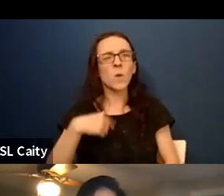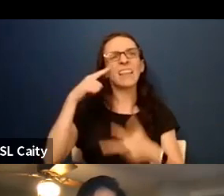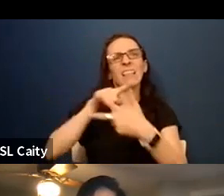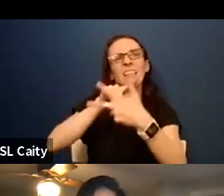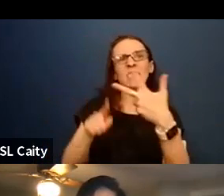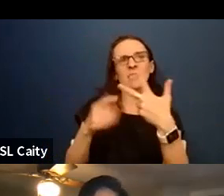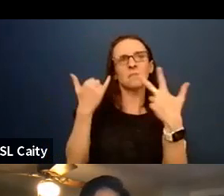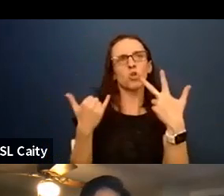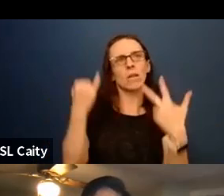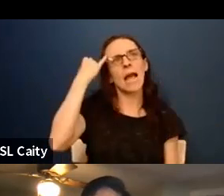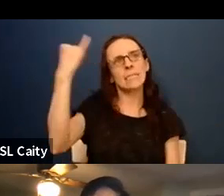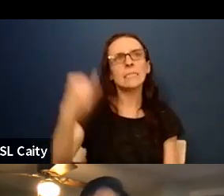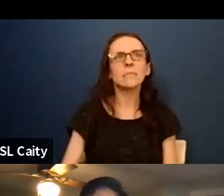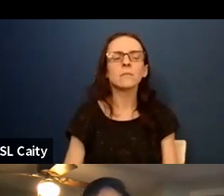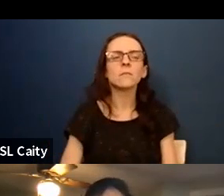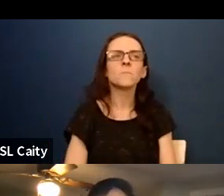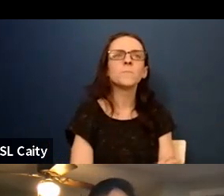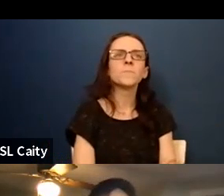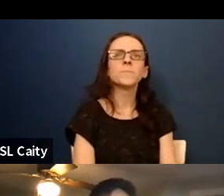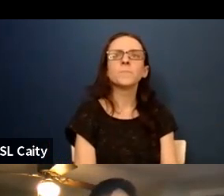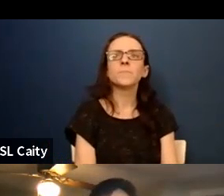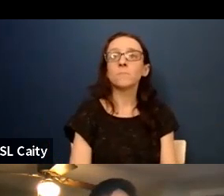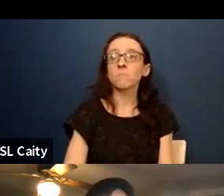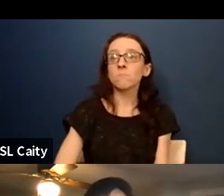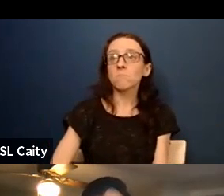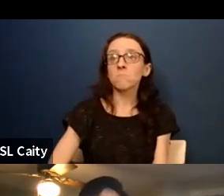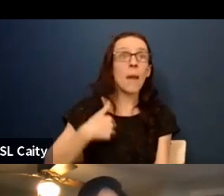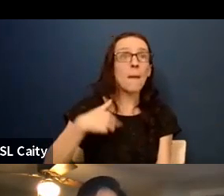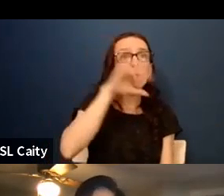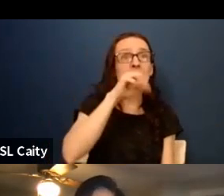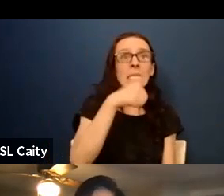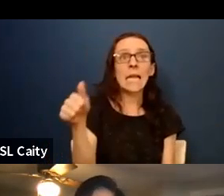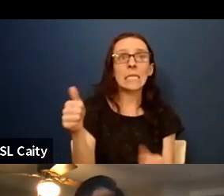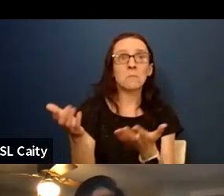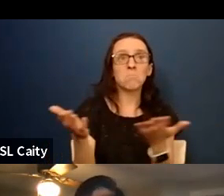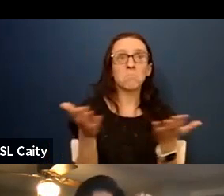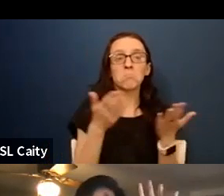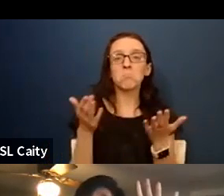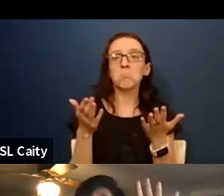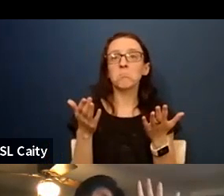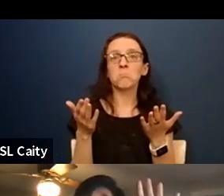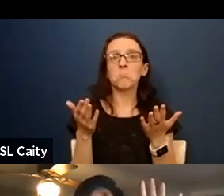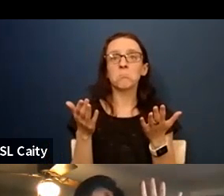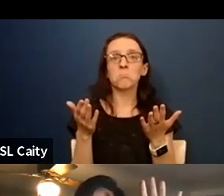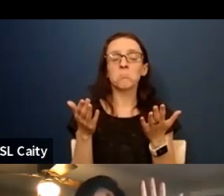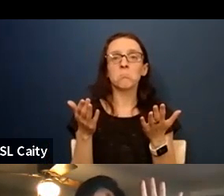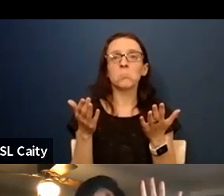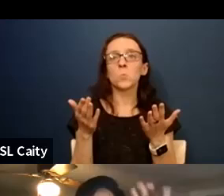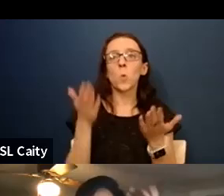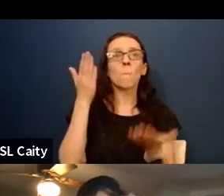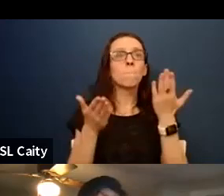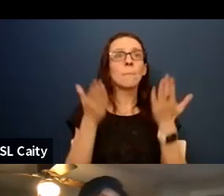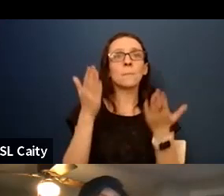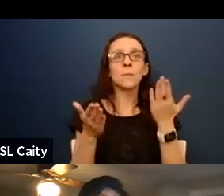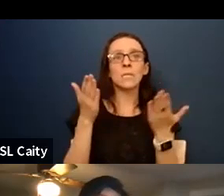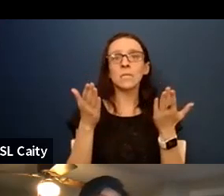play currently. Am I missing anything? Or have I not captured where folks